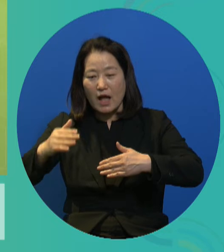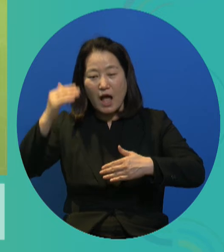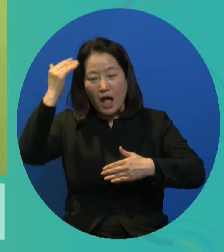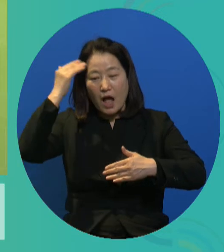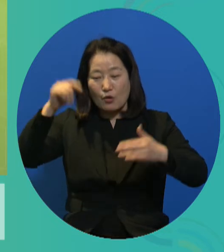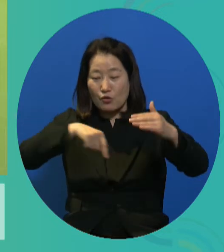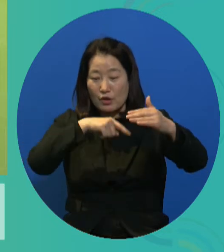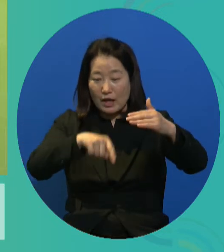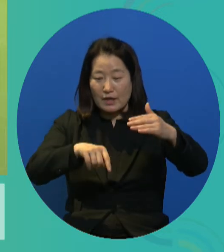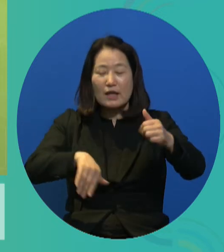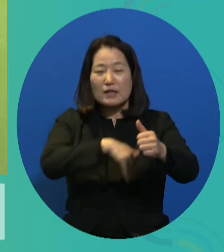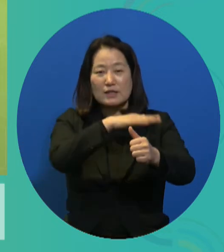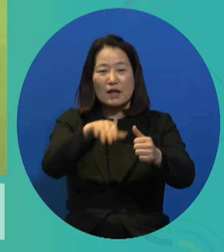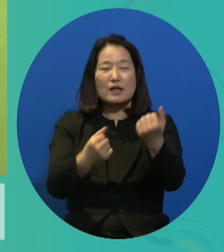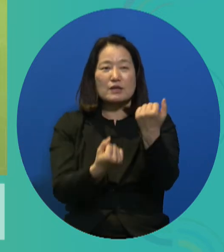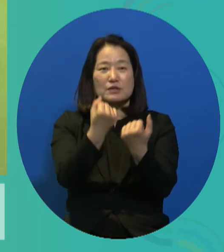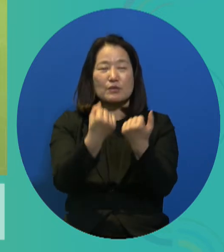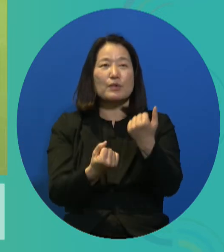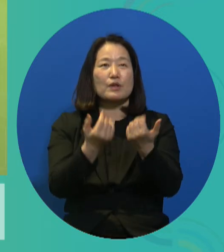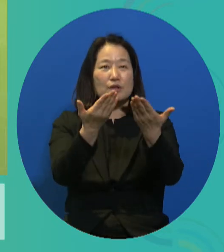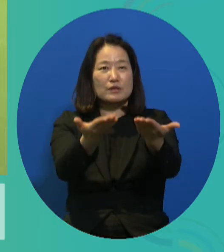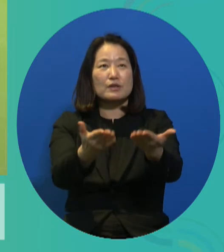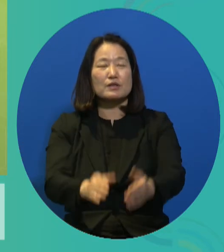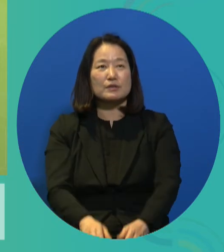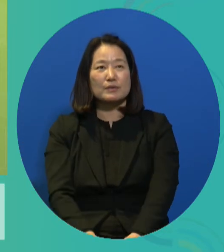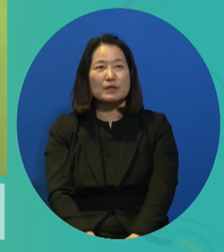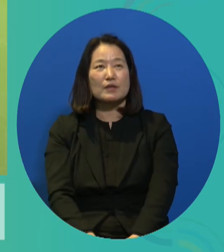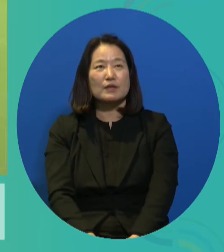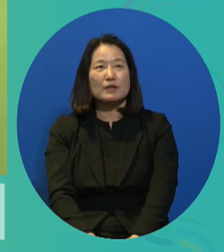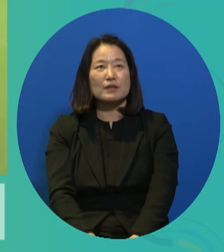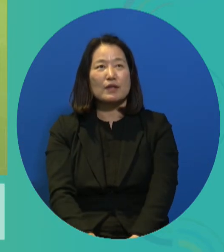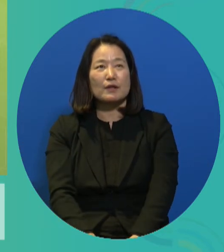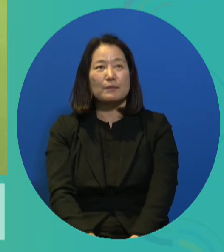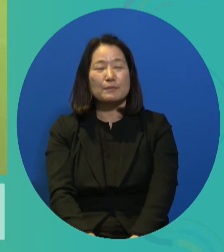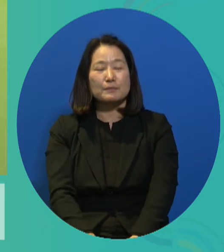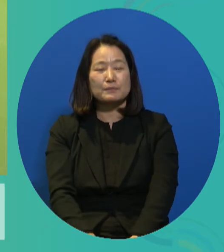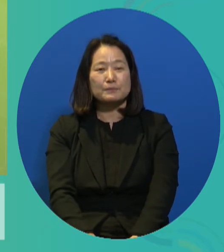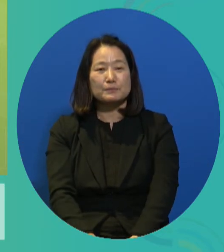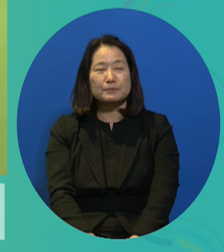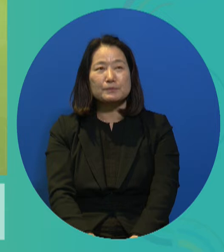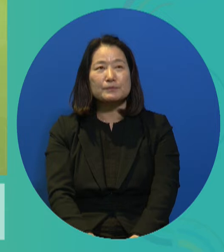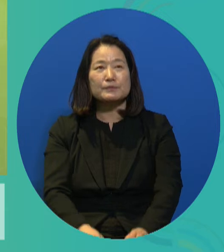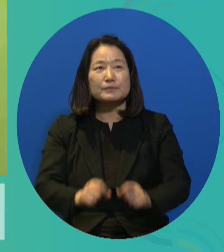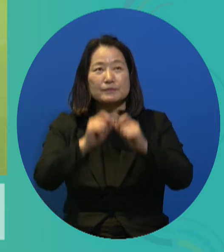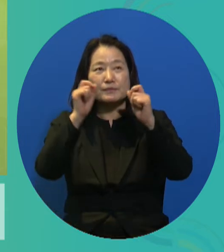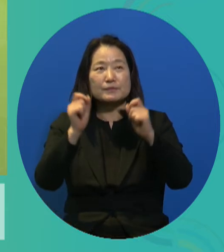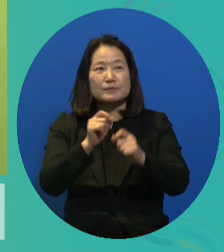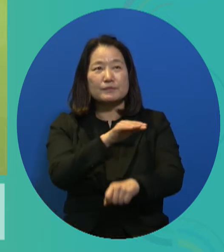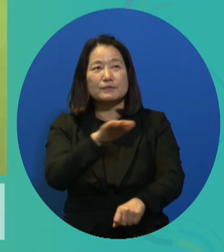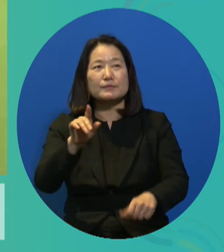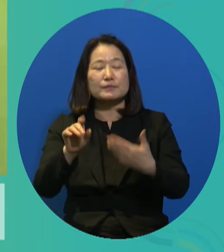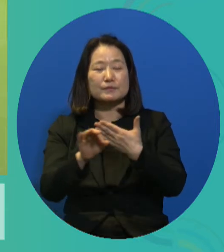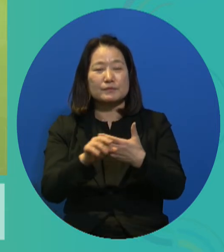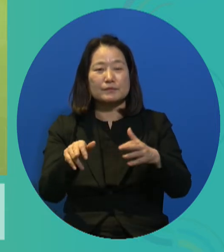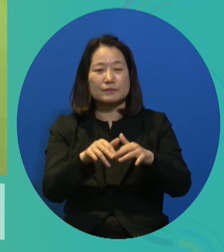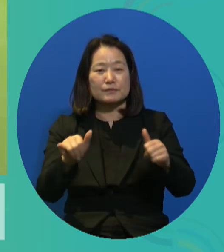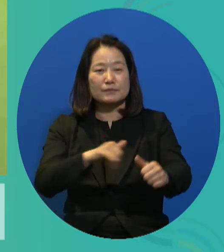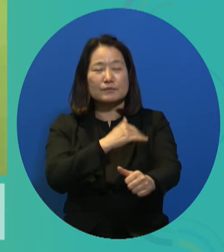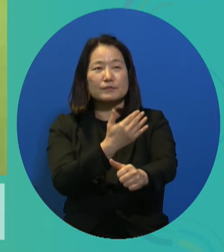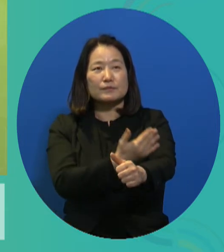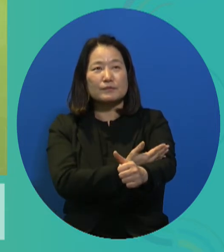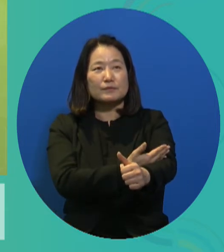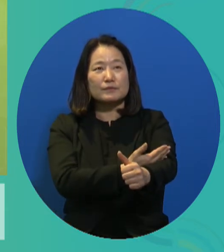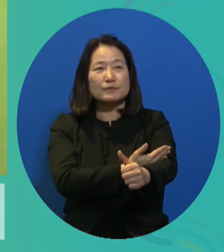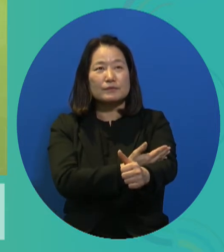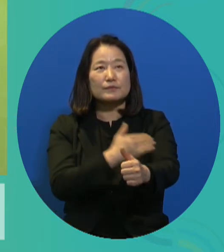Now let me move on to the procedures that are in place for persons with disabilities to